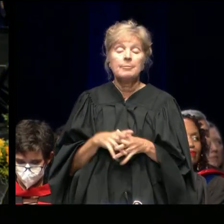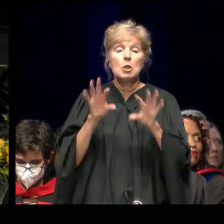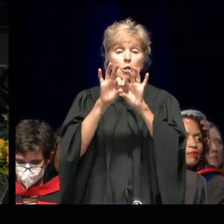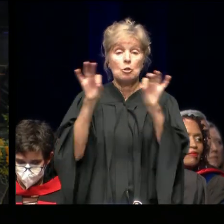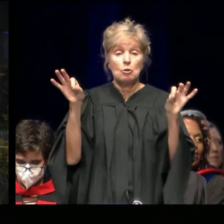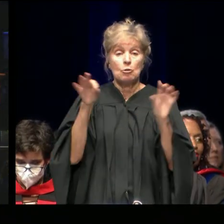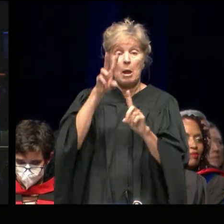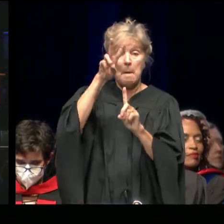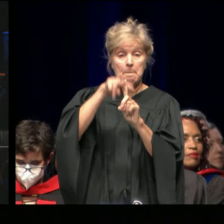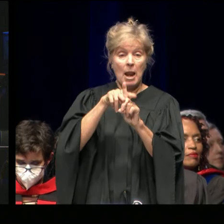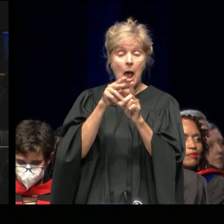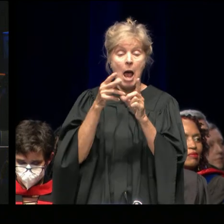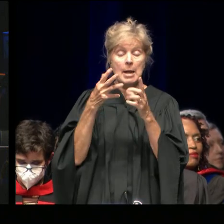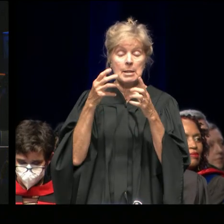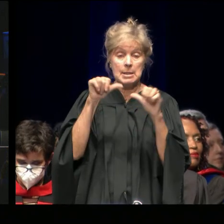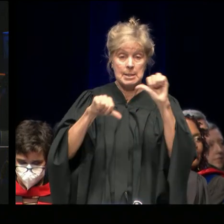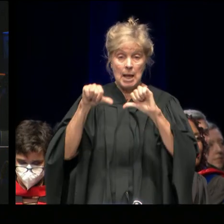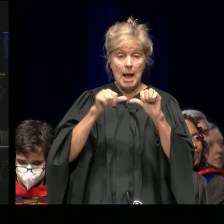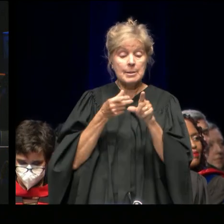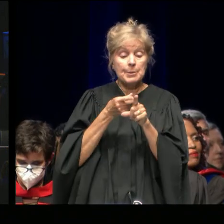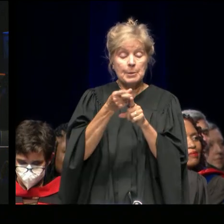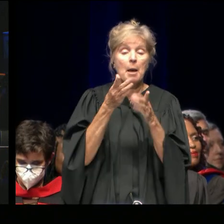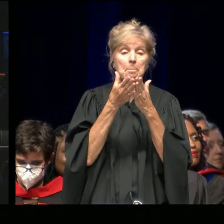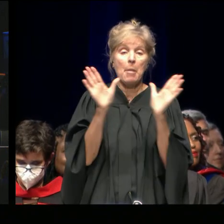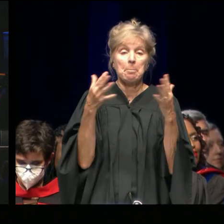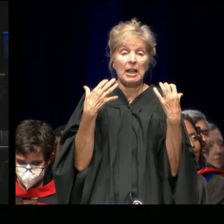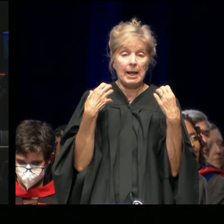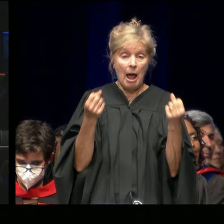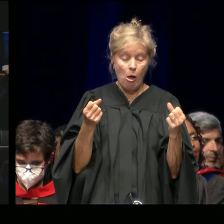Bachelor of Applied Science in Public Health.